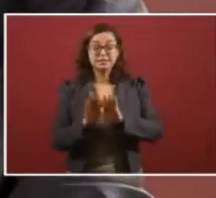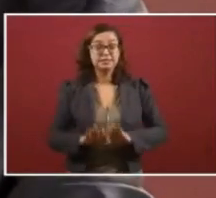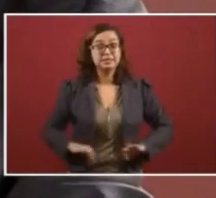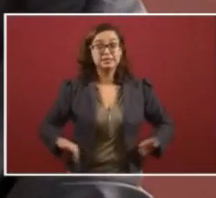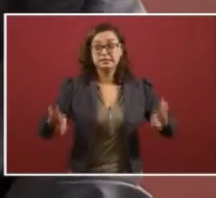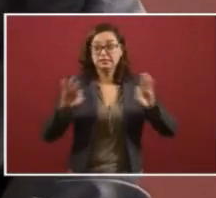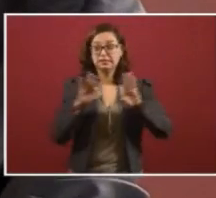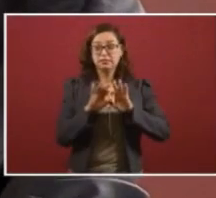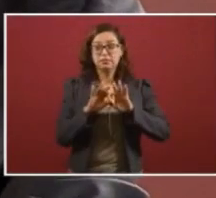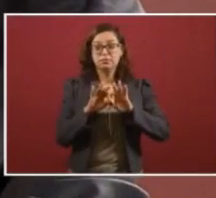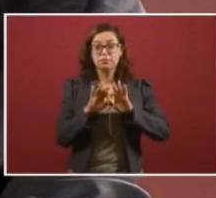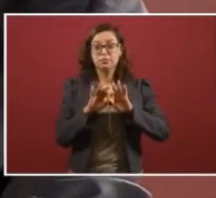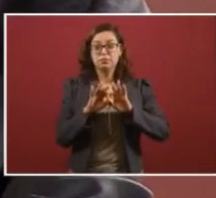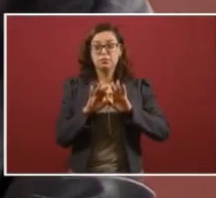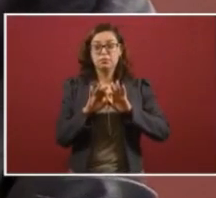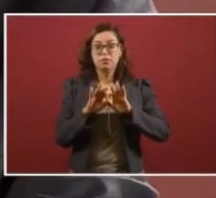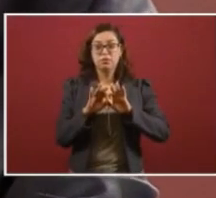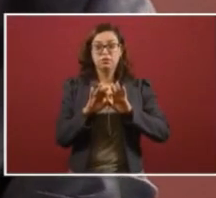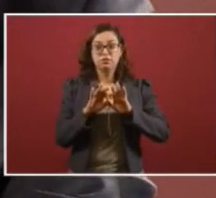the most